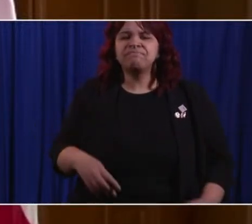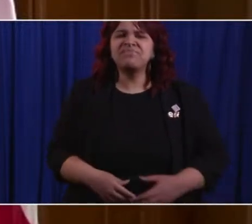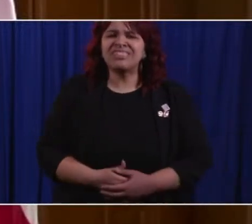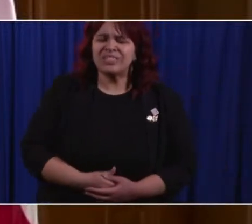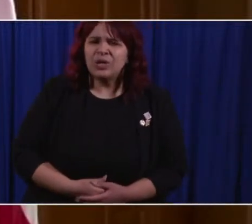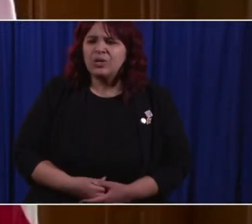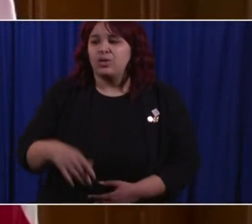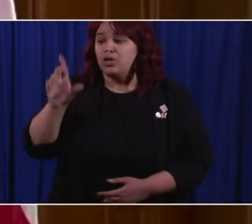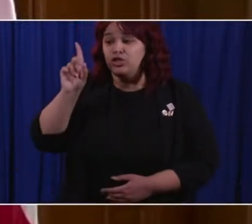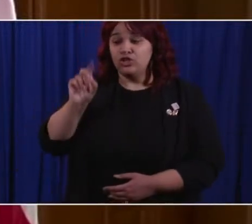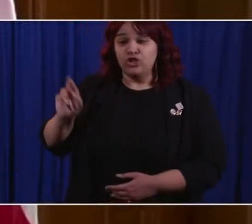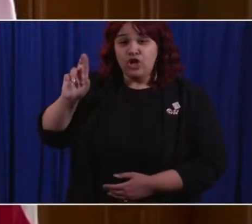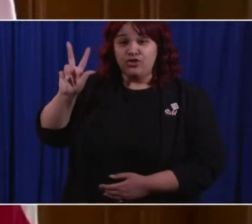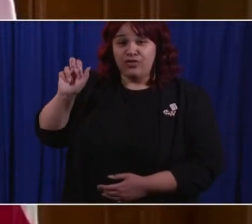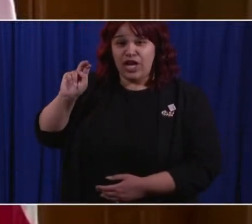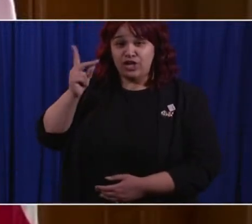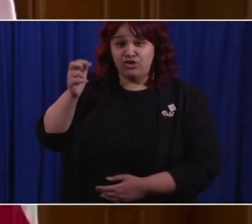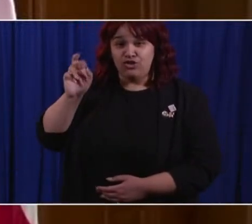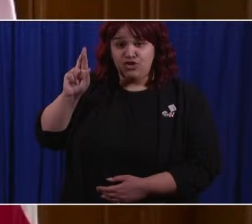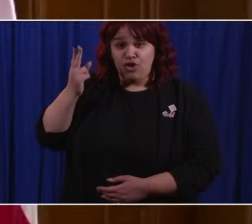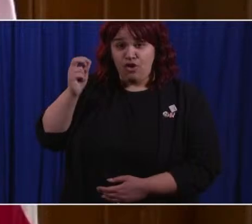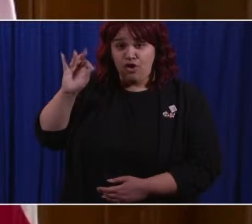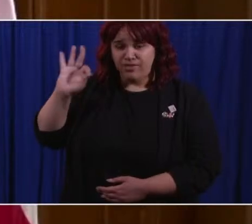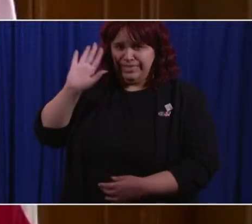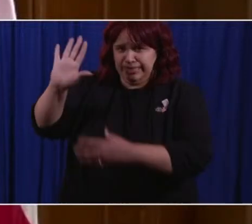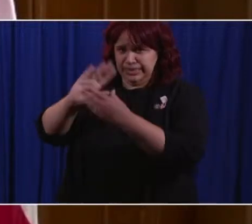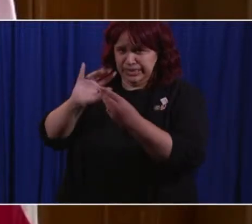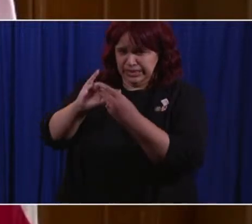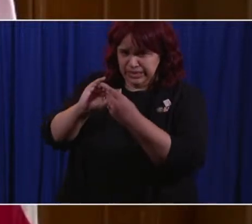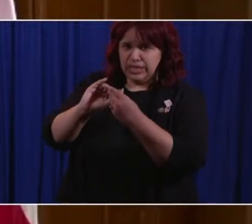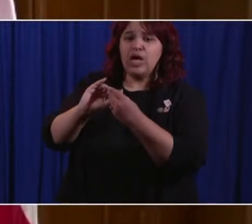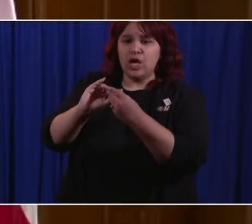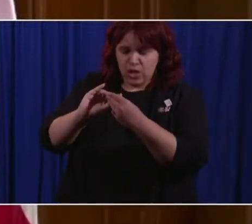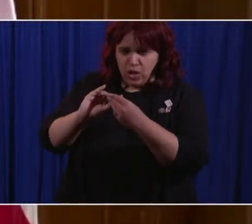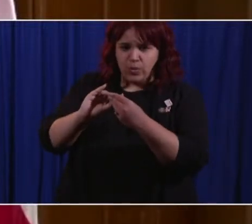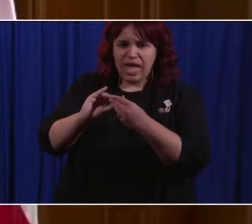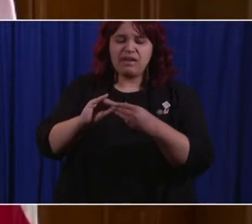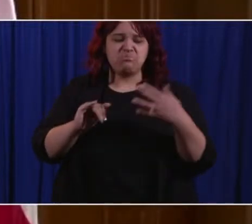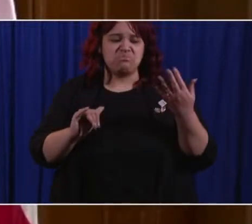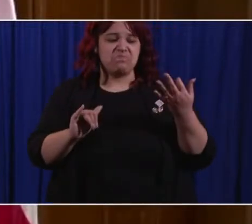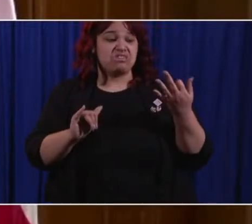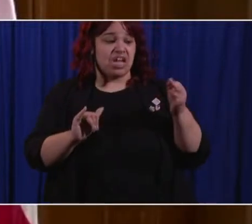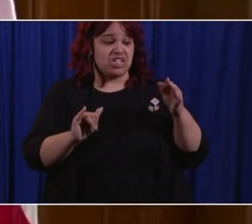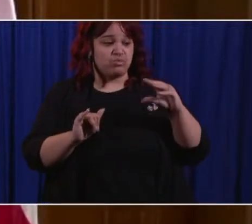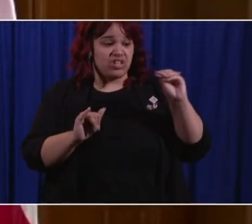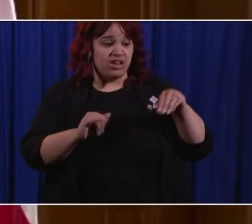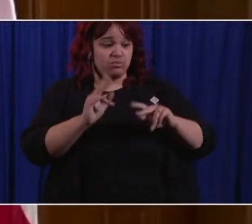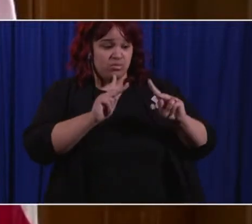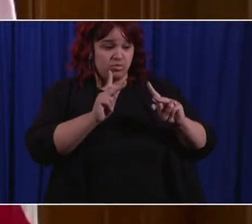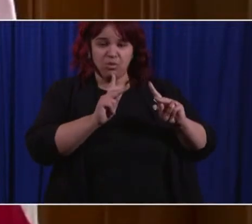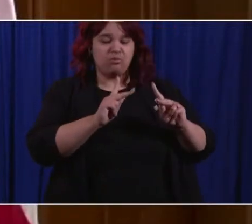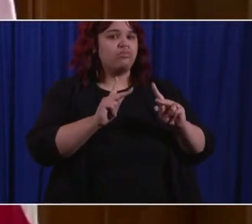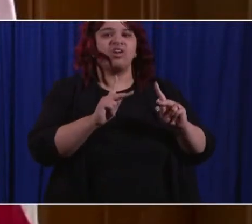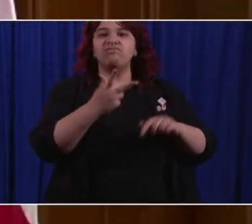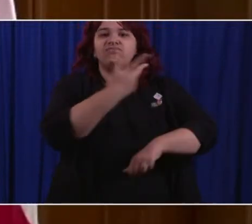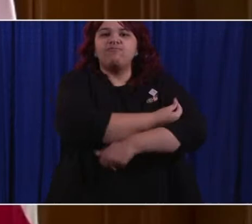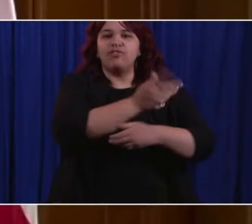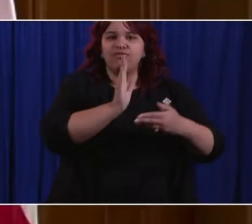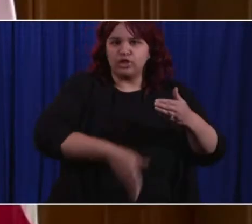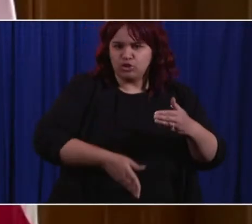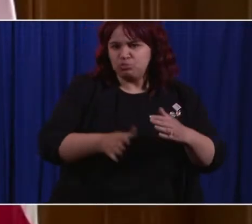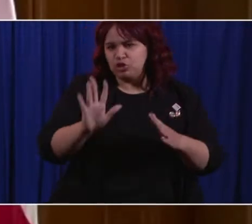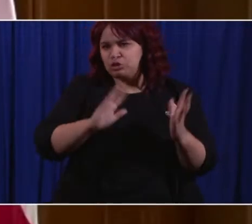just said, so 33% partially vaccinated, 19% fully vaccinated. And I wonder, will we reach